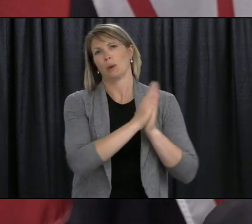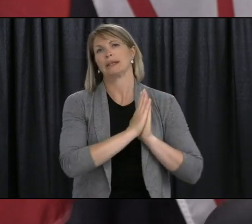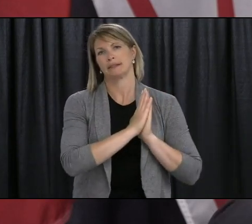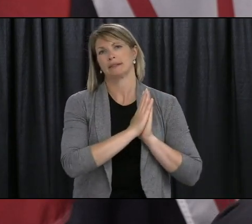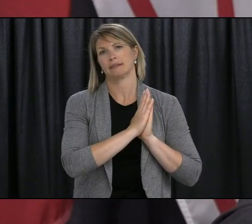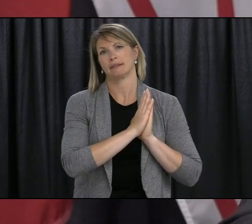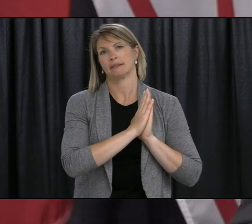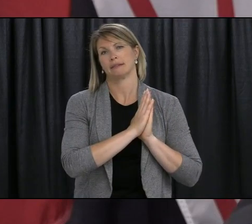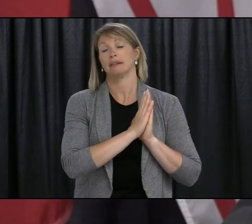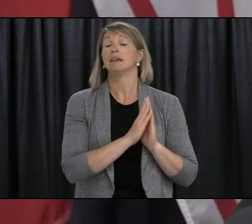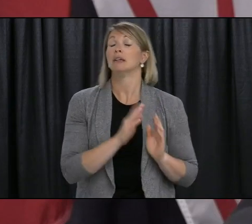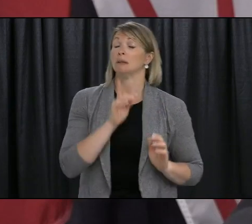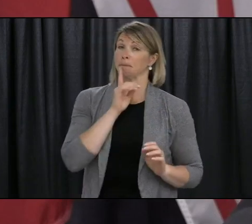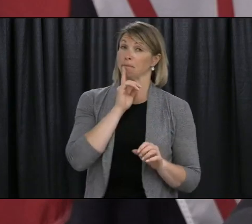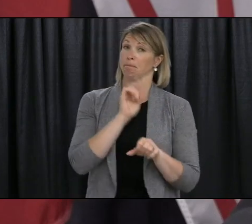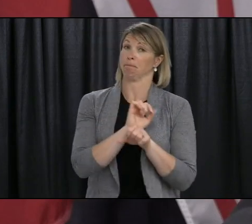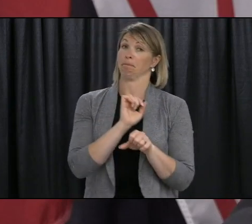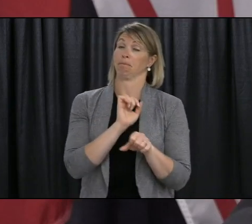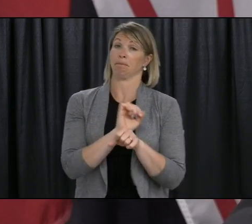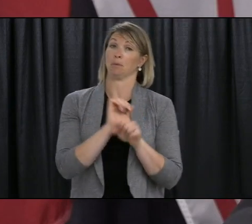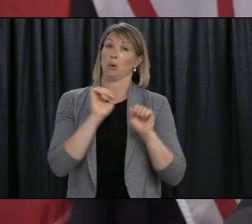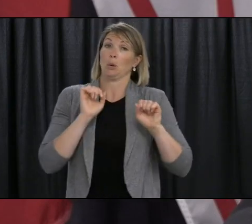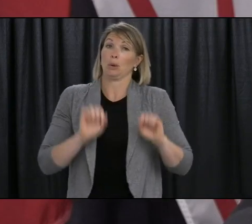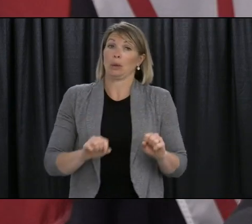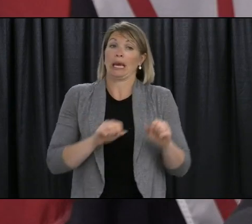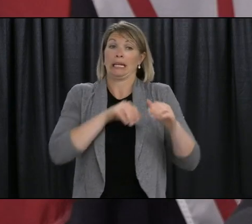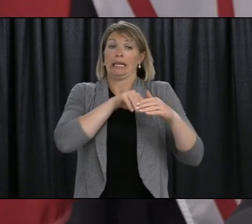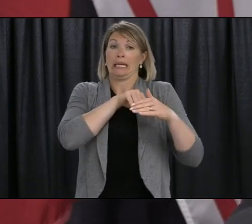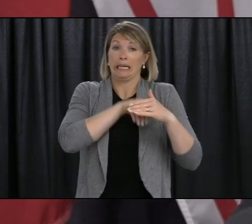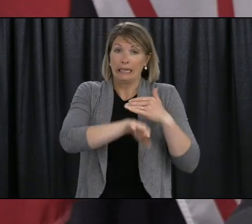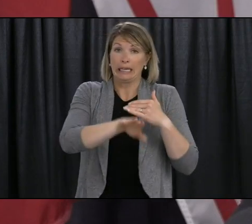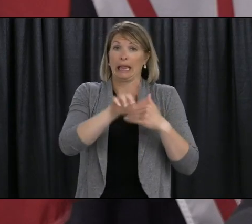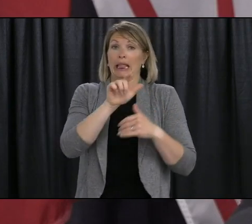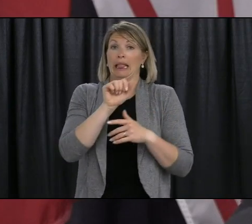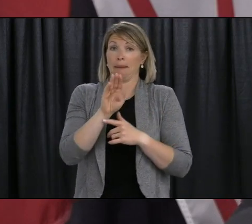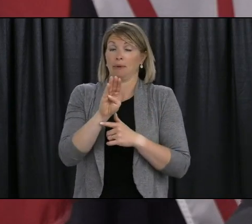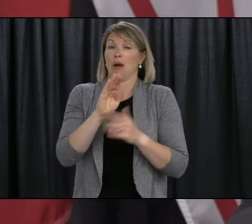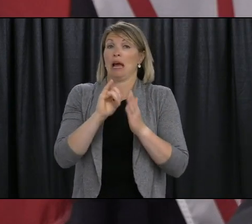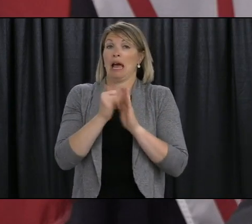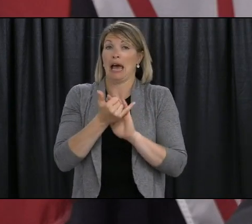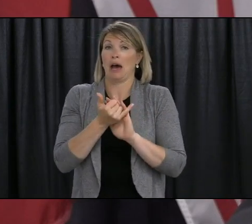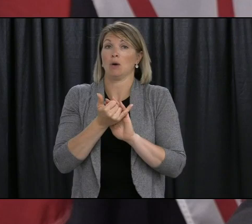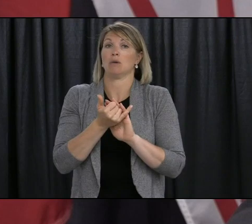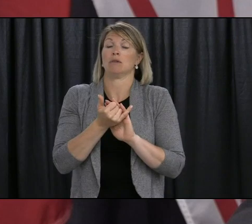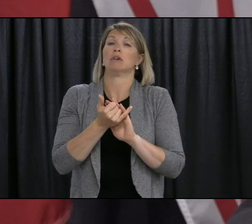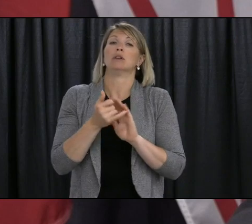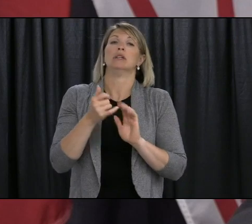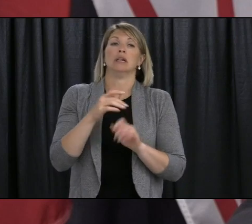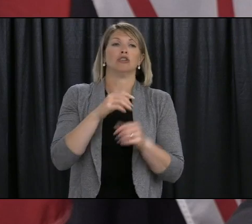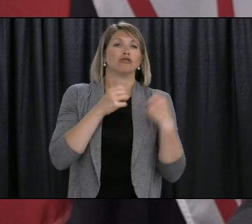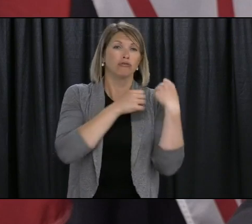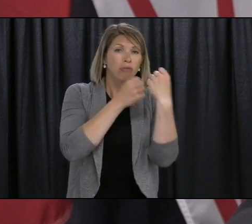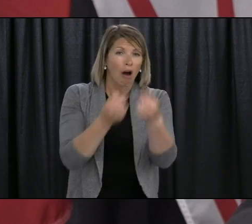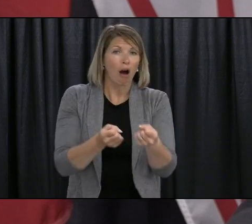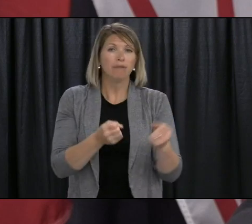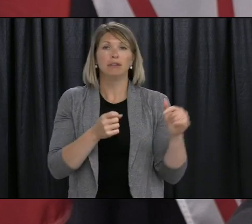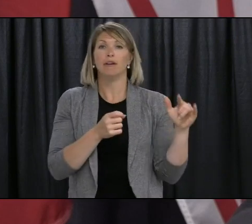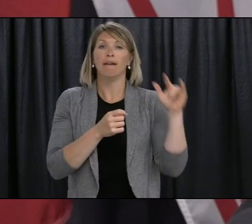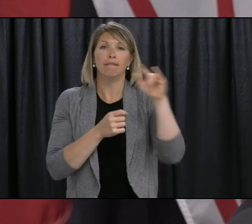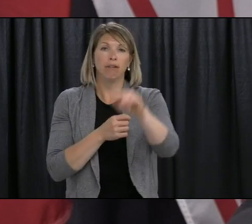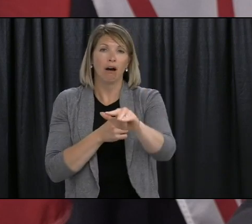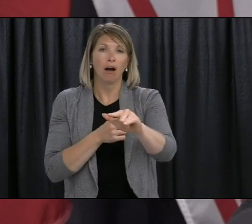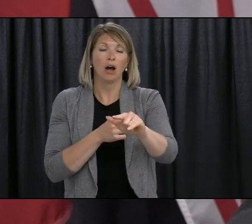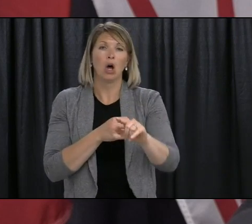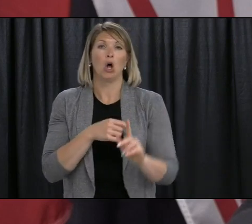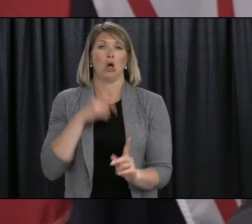because you could actually get into or come into across that border from outside of Fairmont as well. So the discussions has really been about the